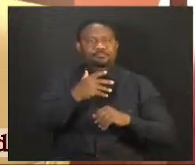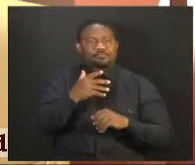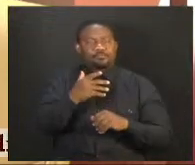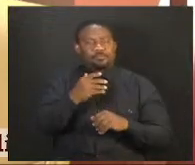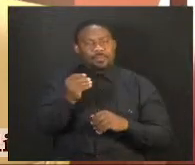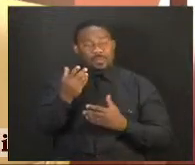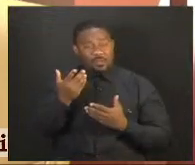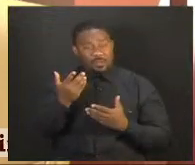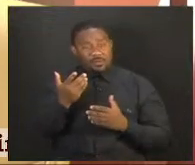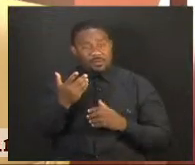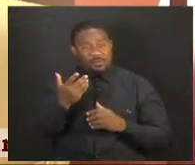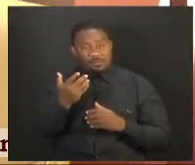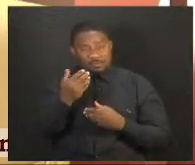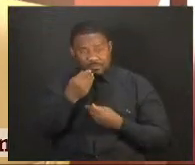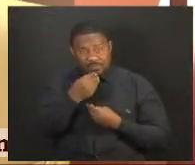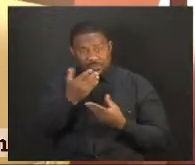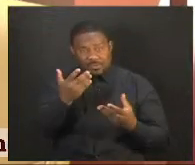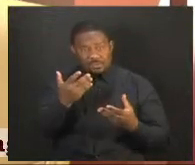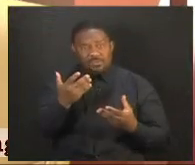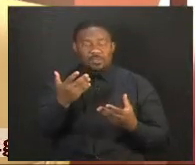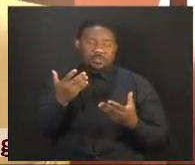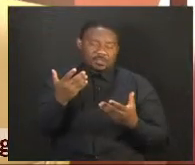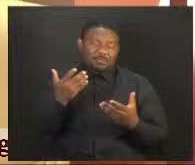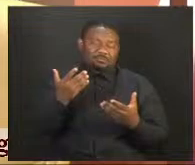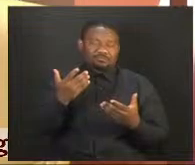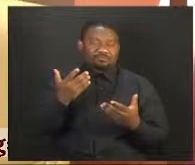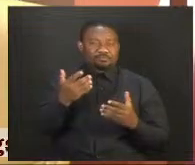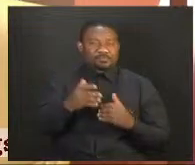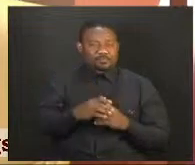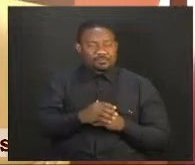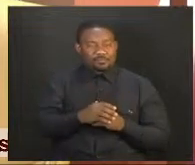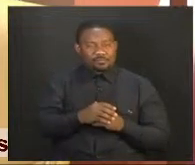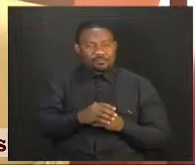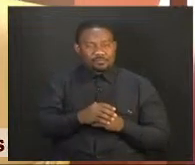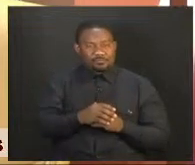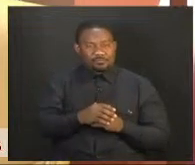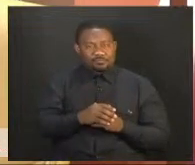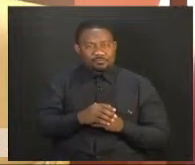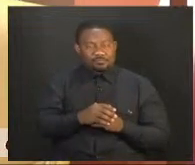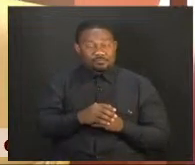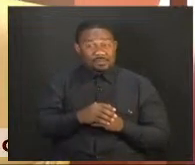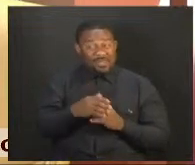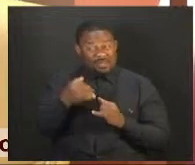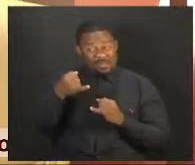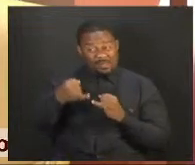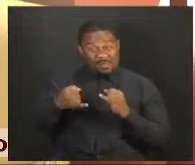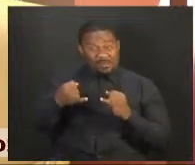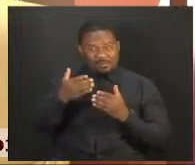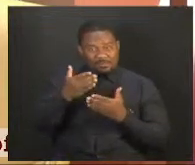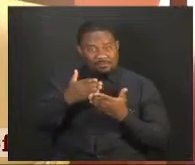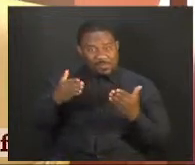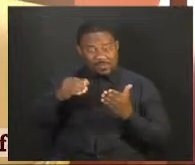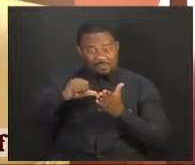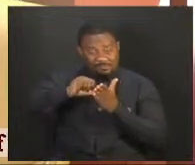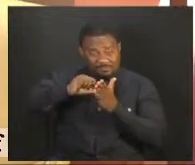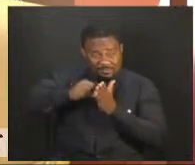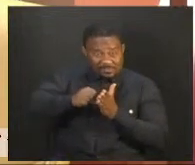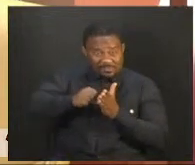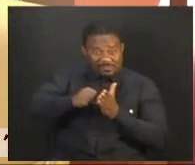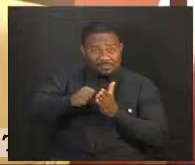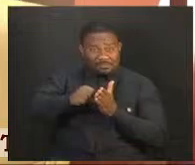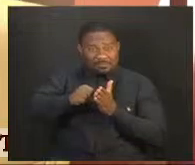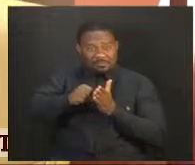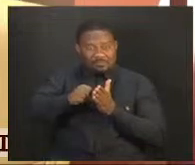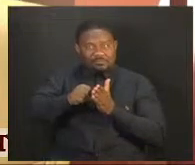form the House may determine. Mr. Speaker, I'm emphasizing on the last part, in a